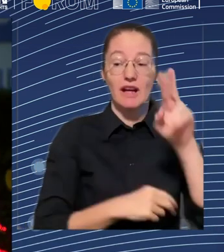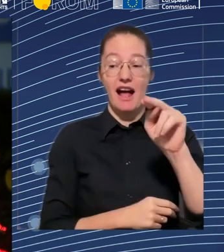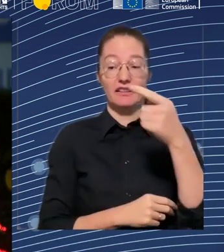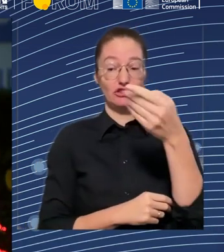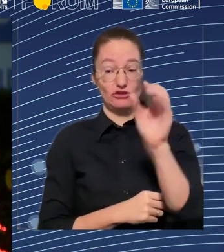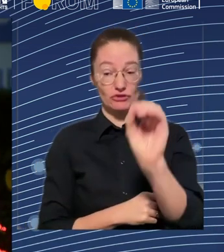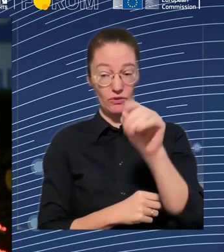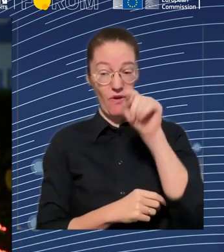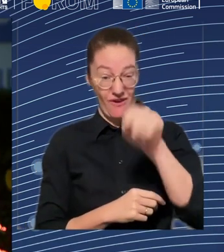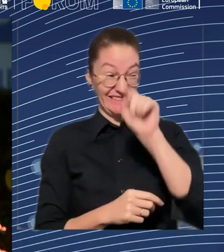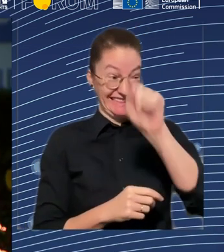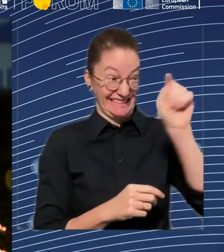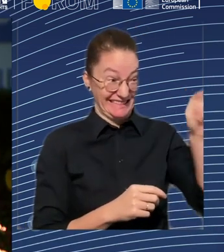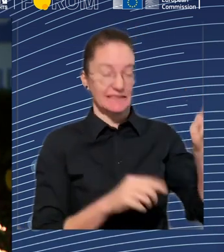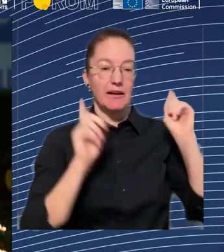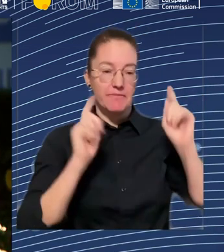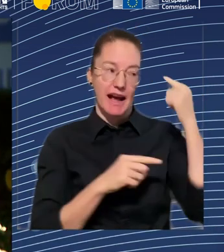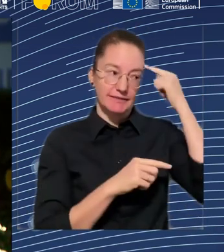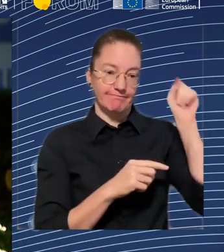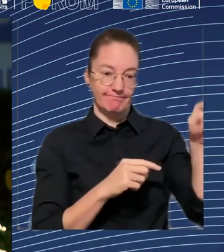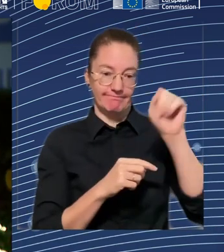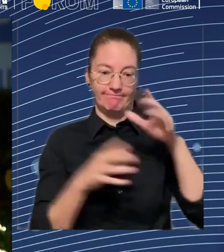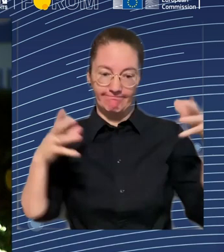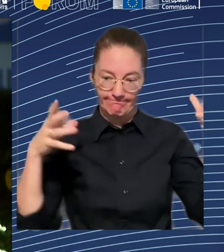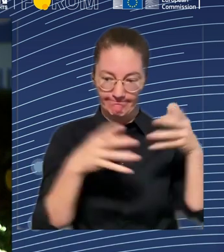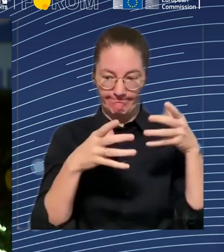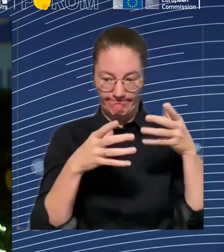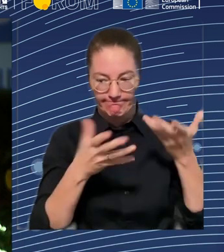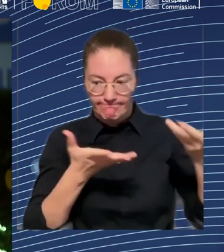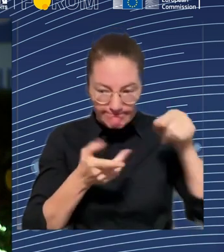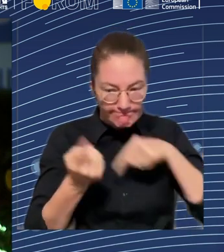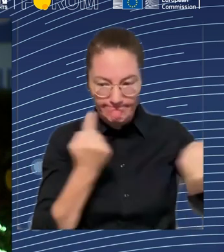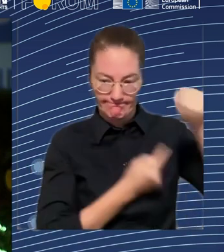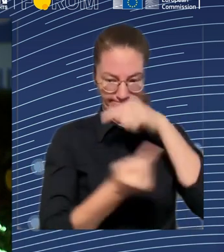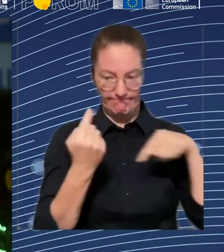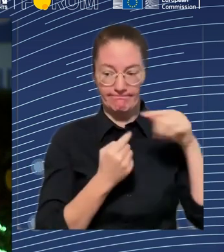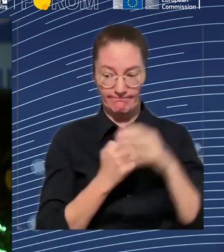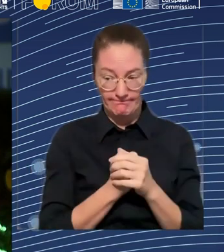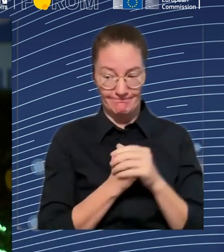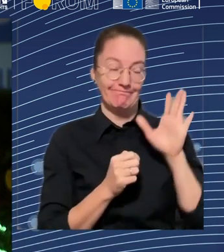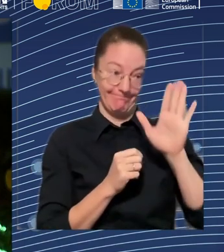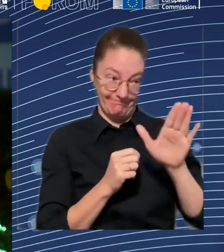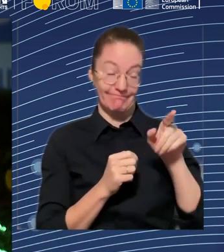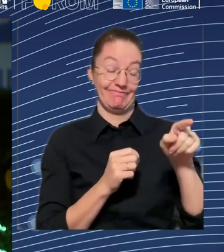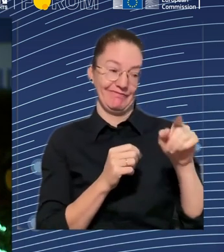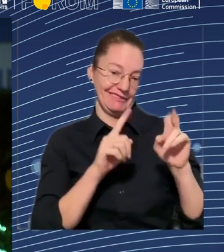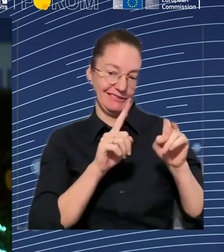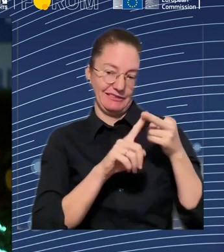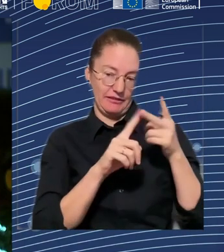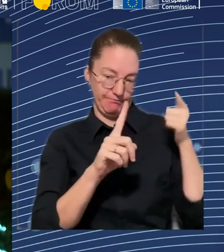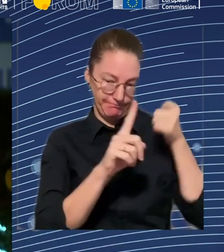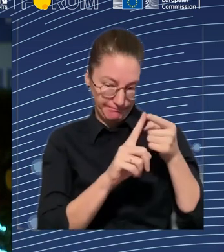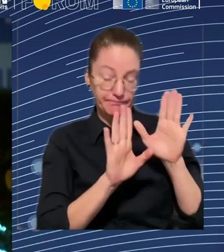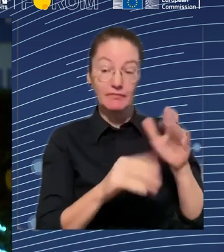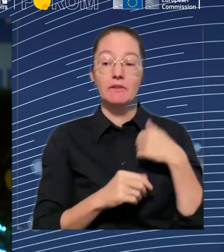as I said, I hope we'll be able to conclude it all very soon. We are now well advanced in this third or